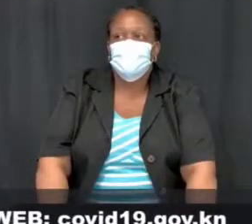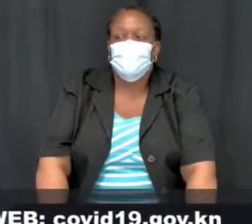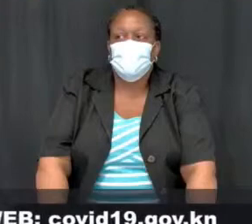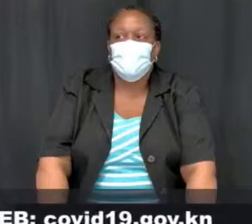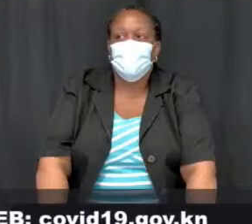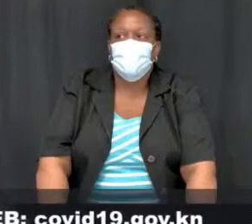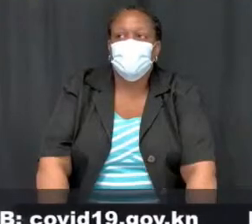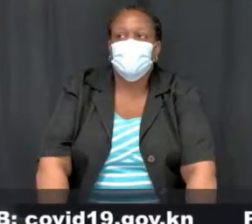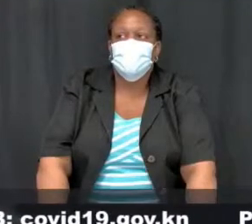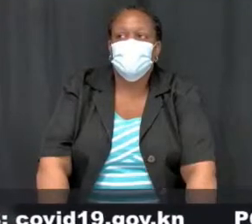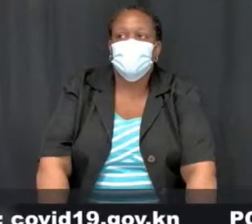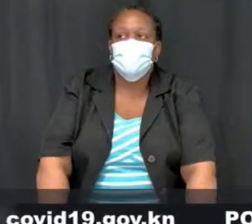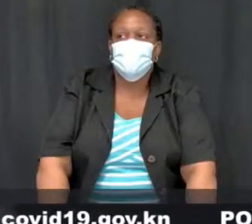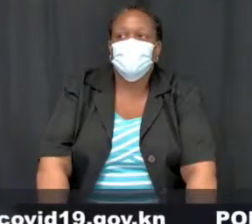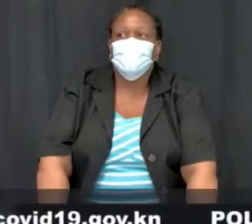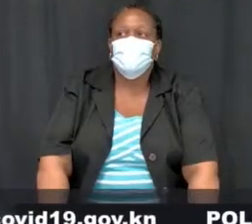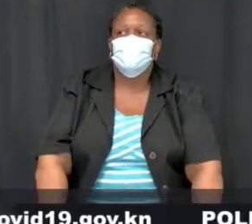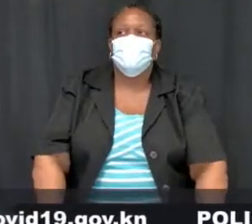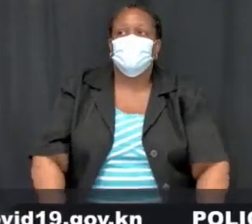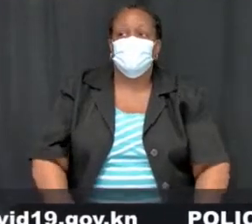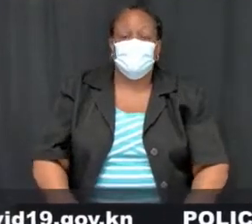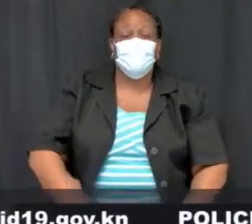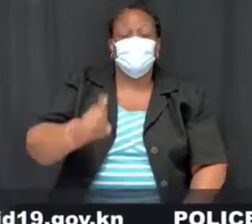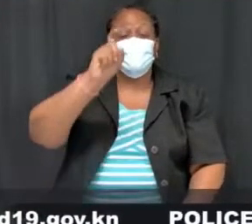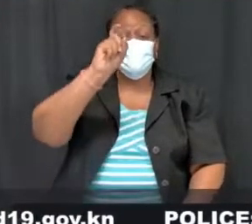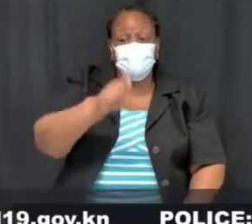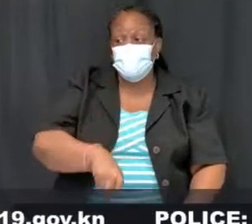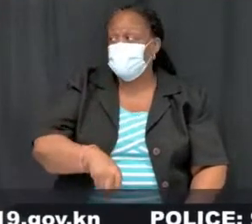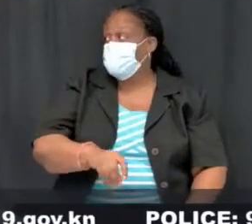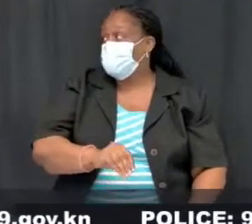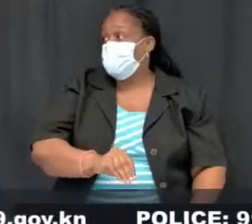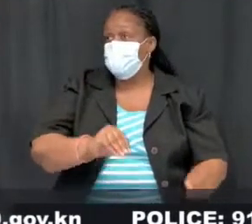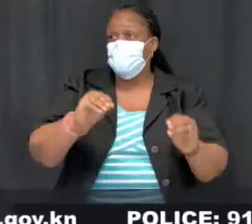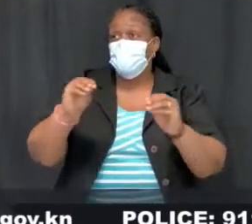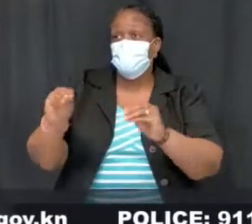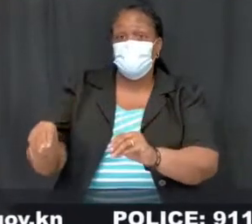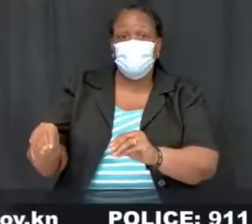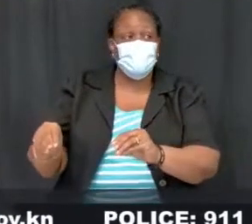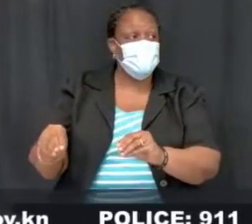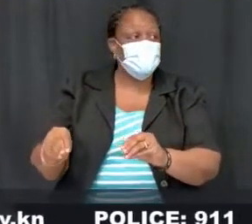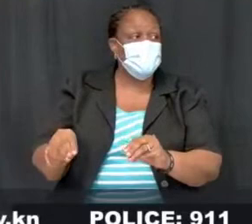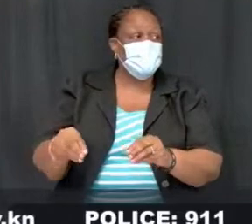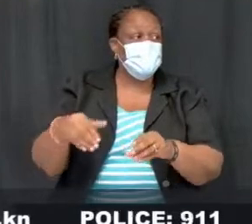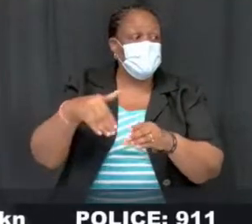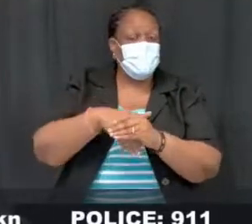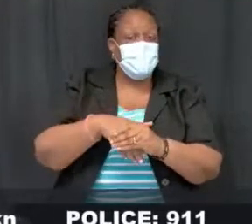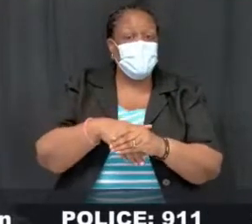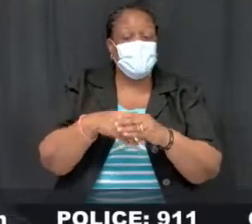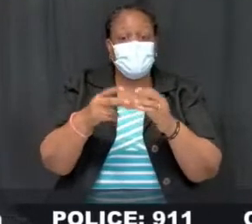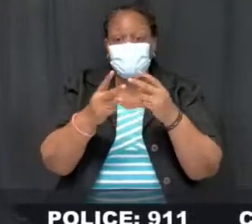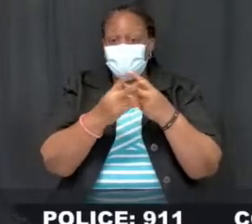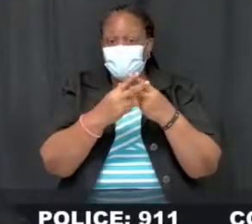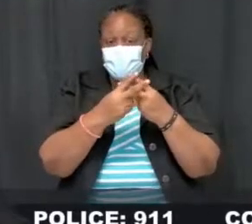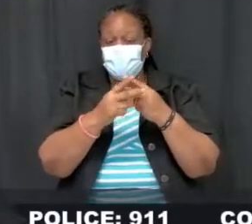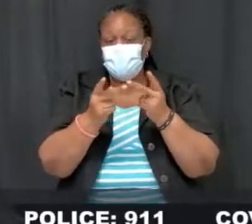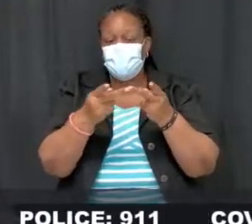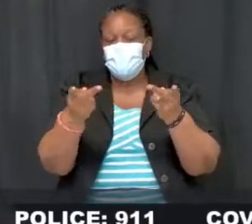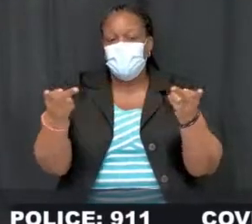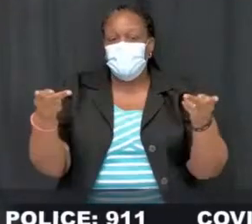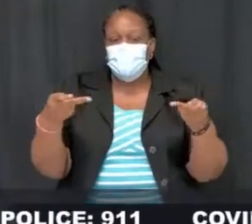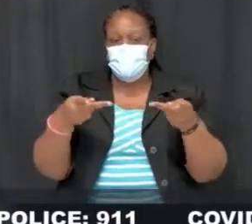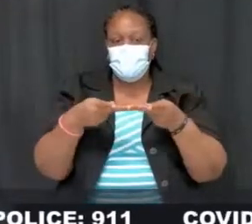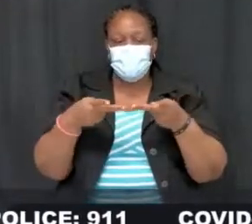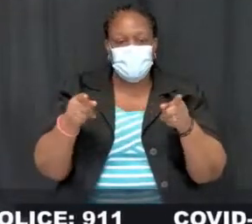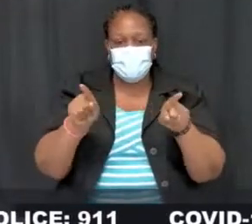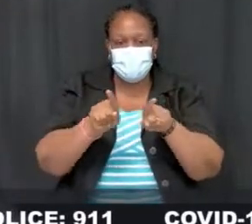First of all, let me say that you should put your vaccination card in a very safe place, the same way you keep your passport in a safe place, your driver's license,